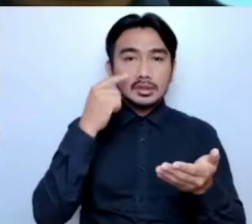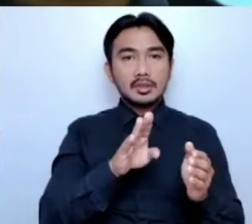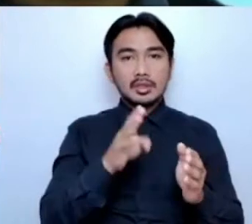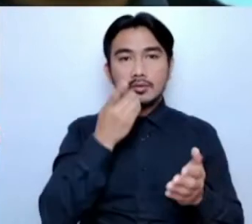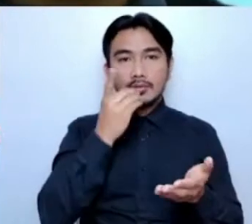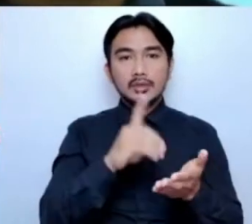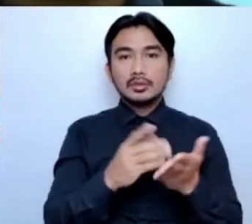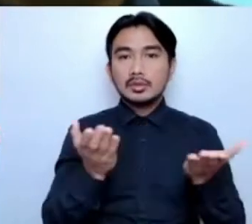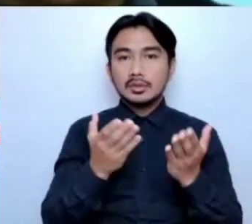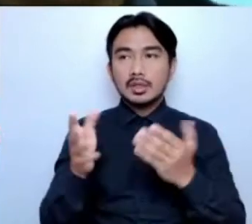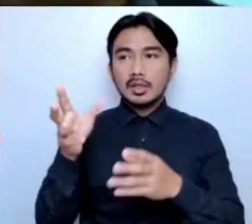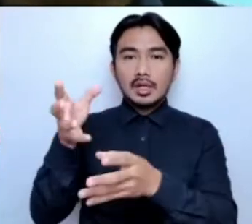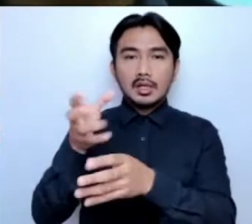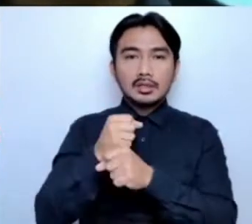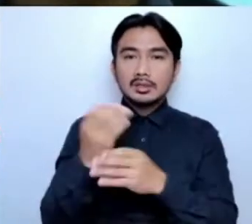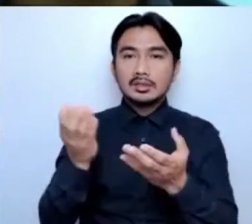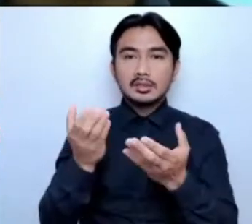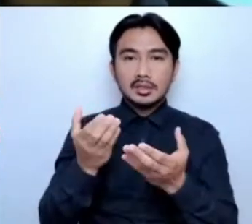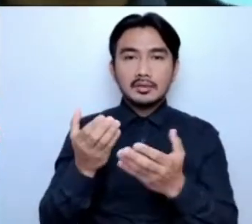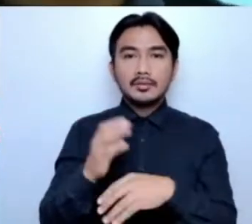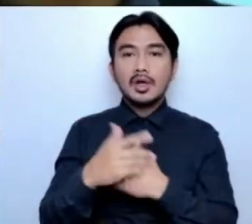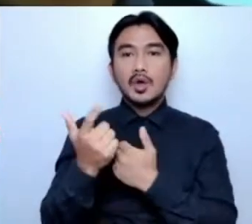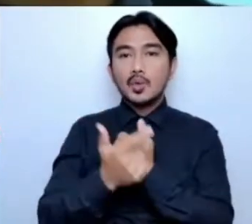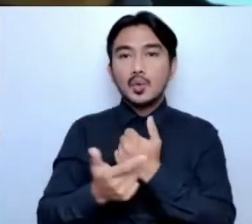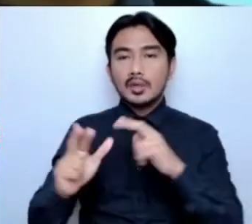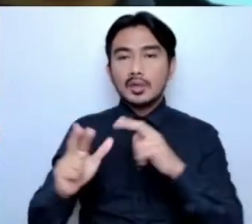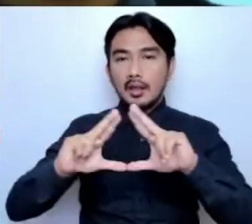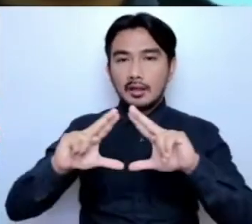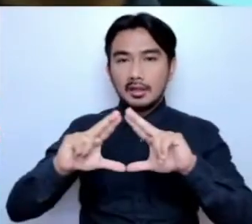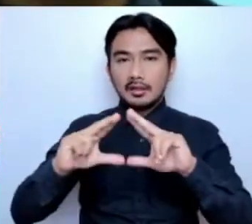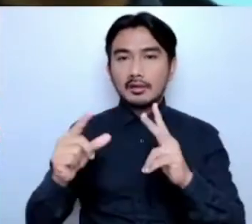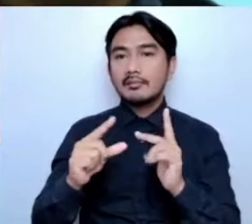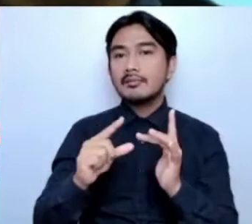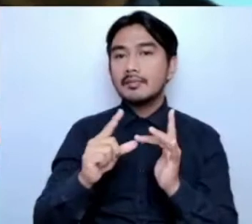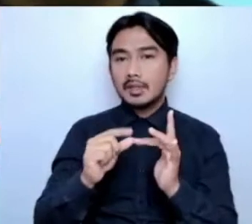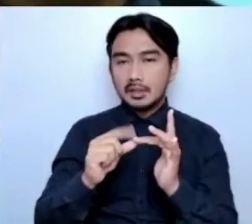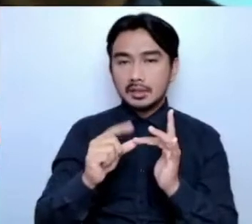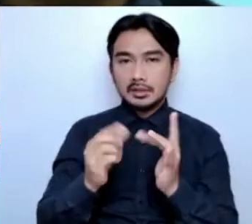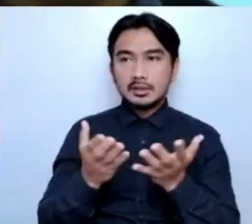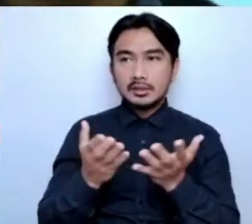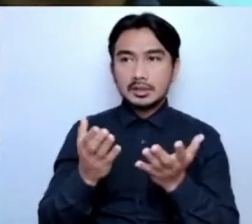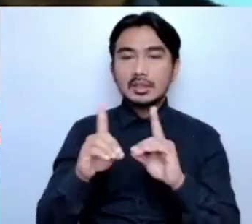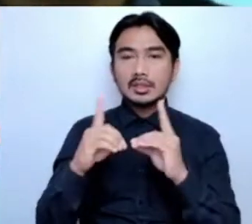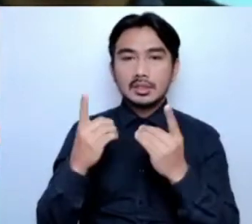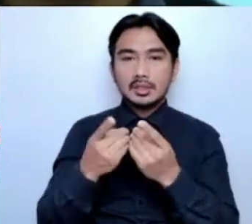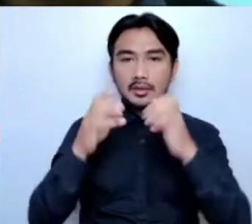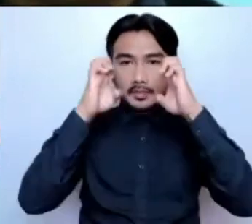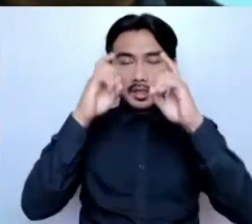documents found in the Google Drive linked, indicated in our DepEd memo for series